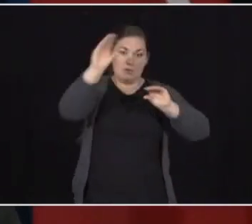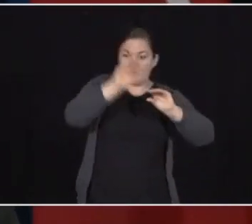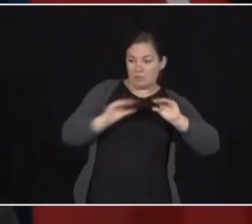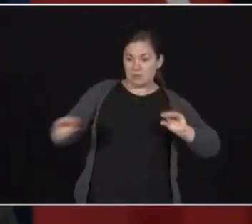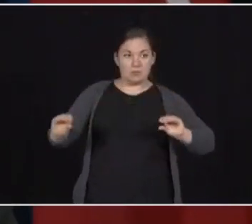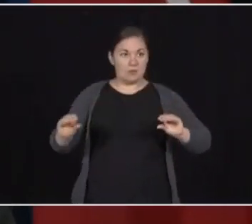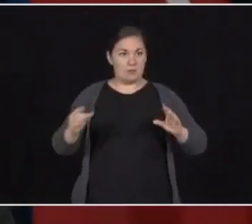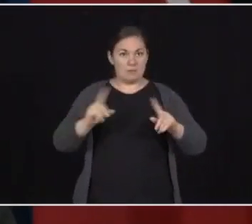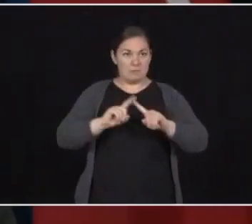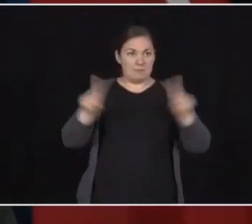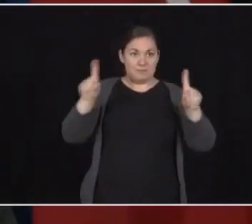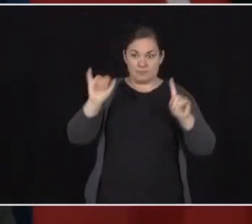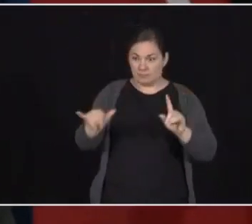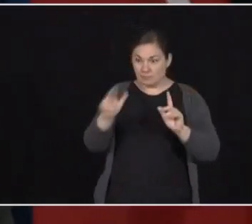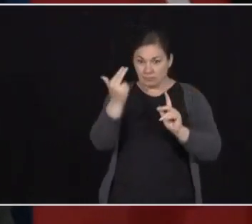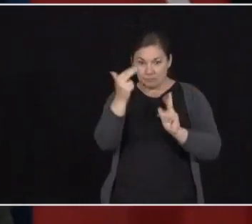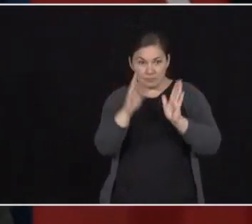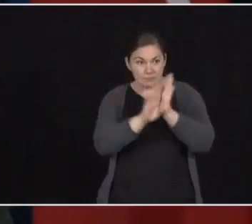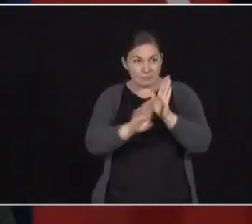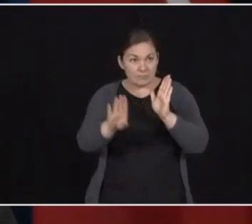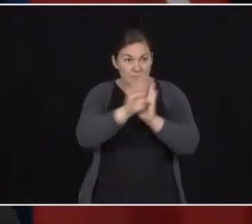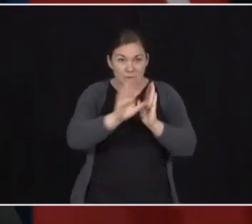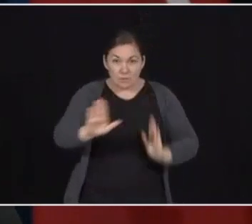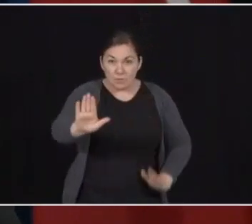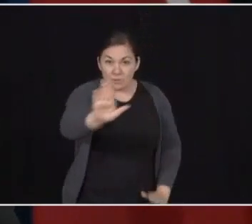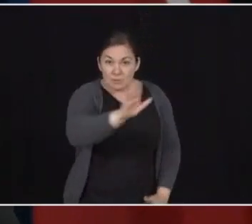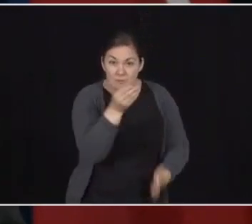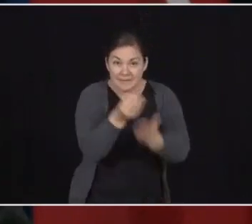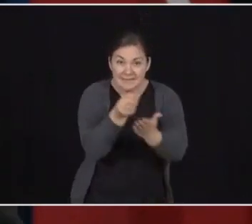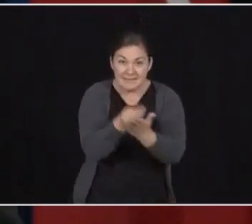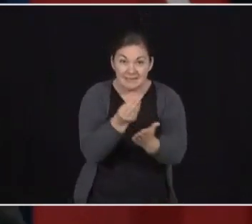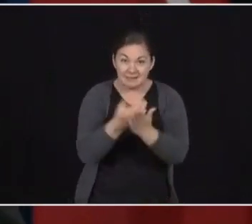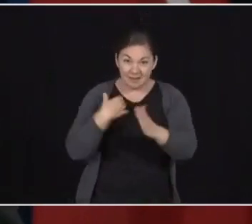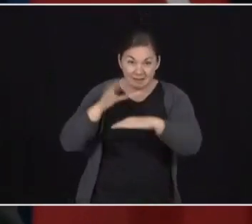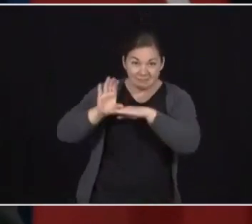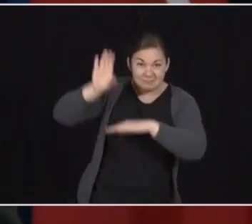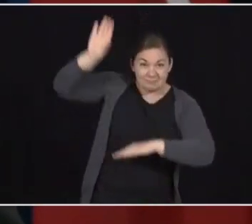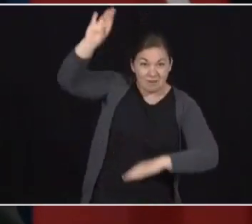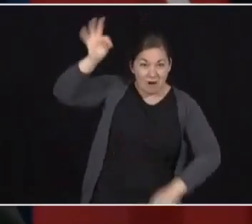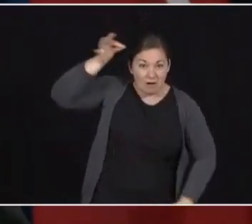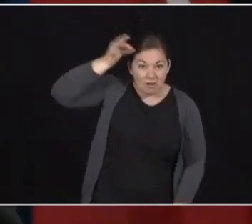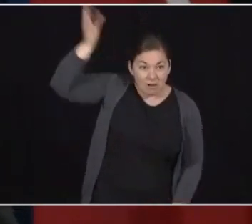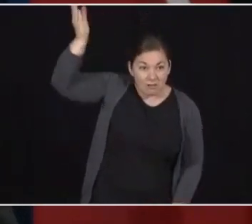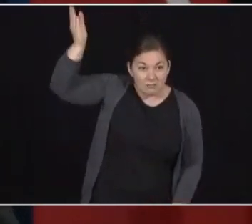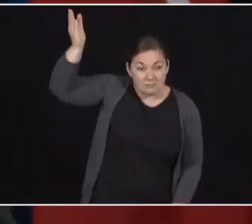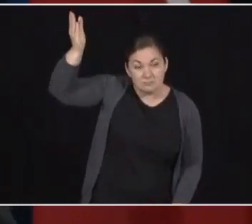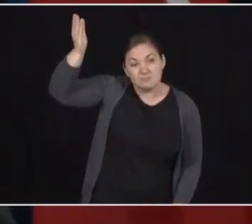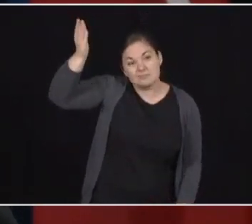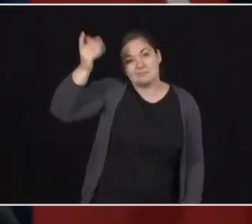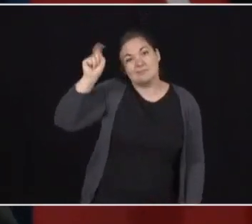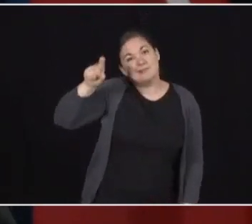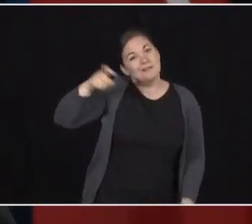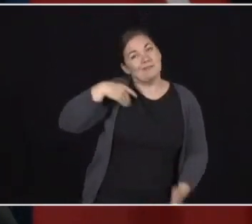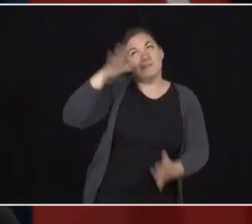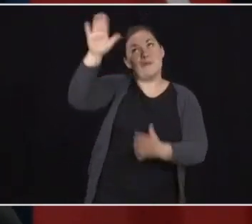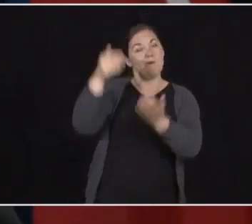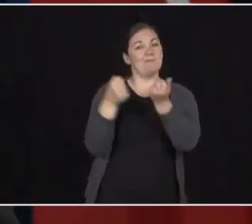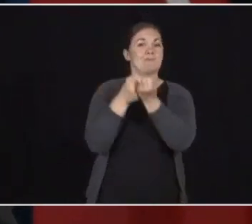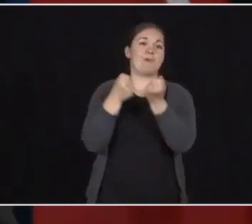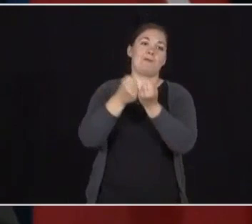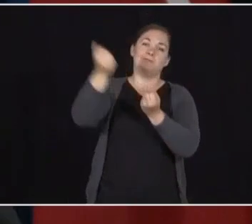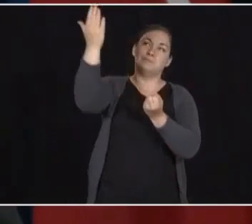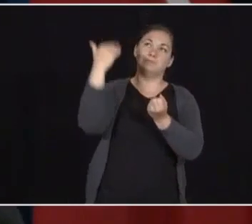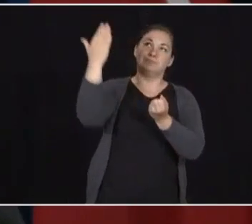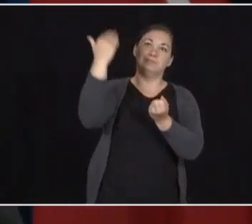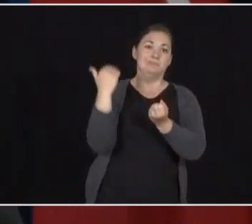$13 billion of it, are going to the federal government. So we need their support, and Prime Minister, it's all